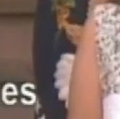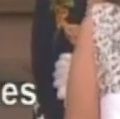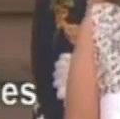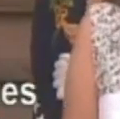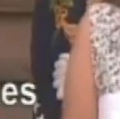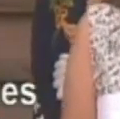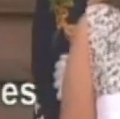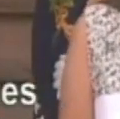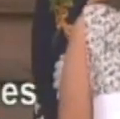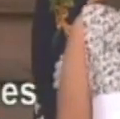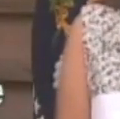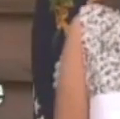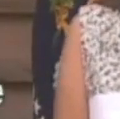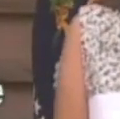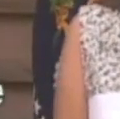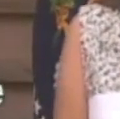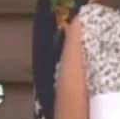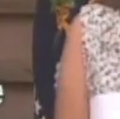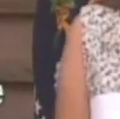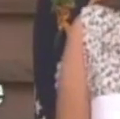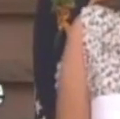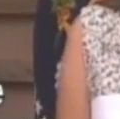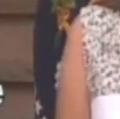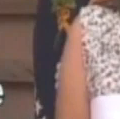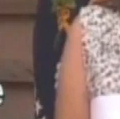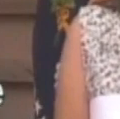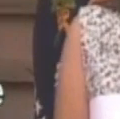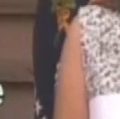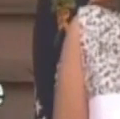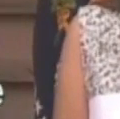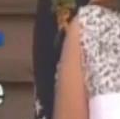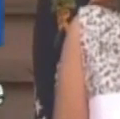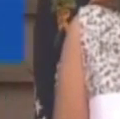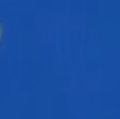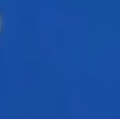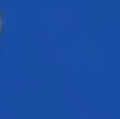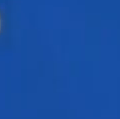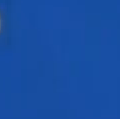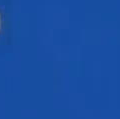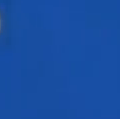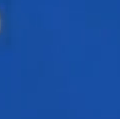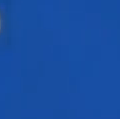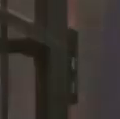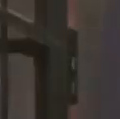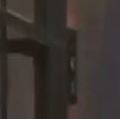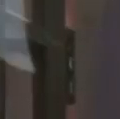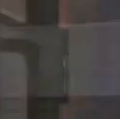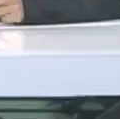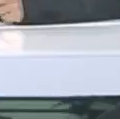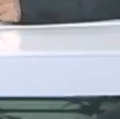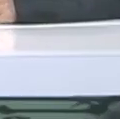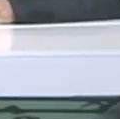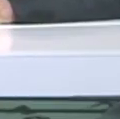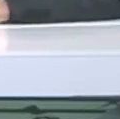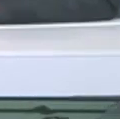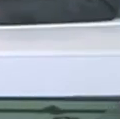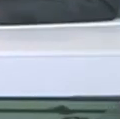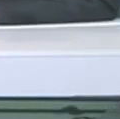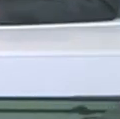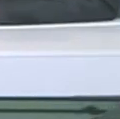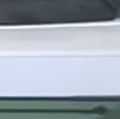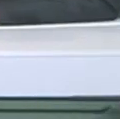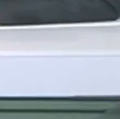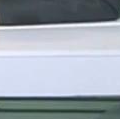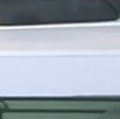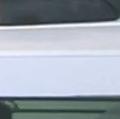options for Venezuela, including a possible military option, if necessary. I'm Tenían